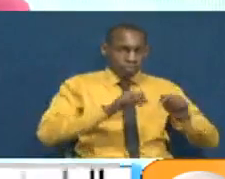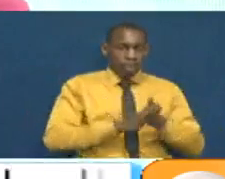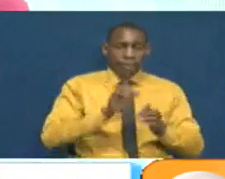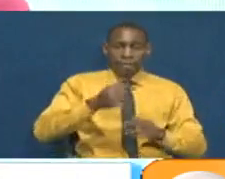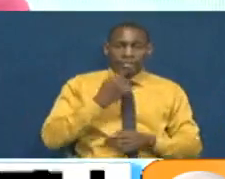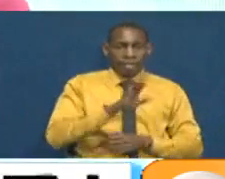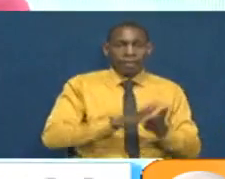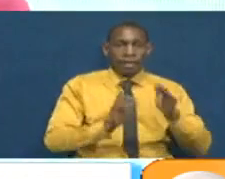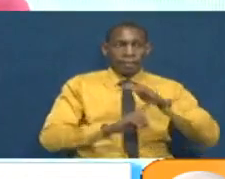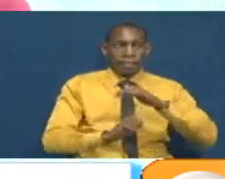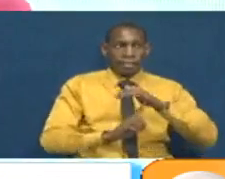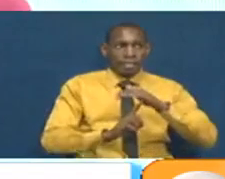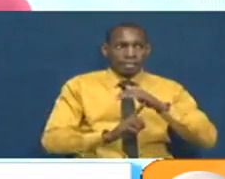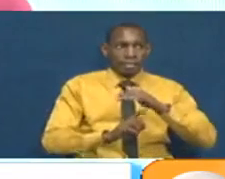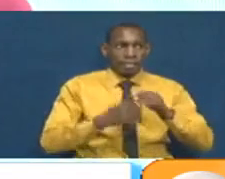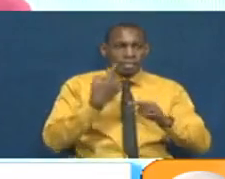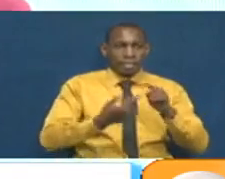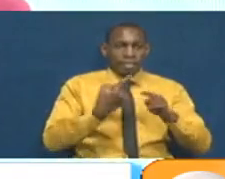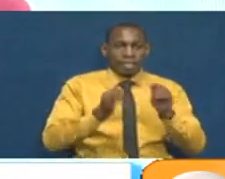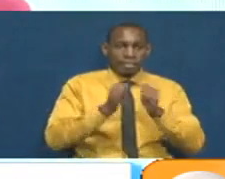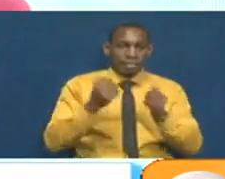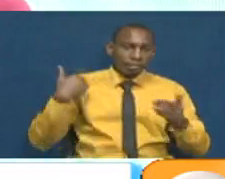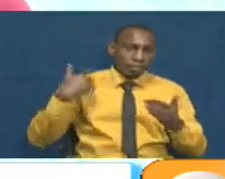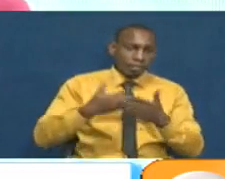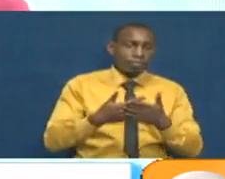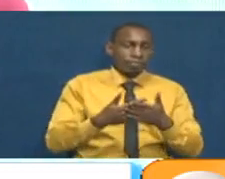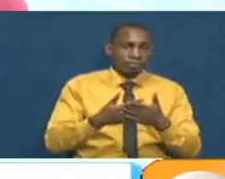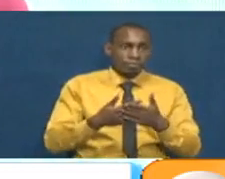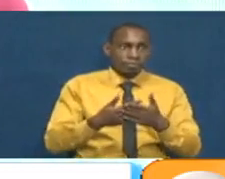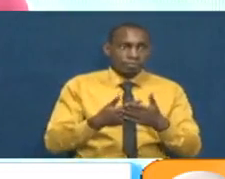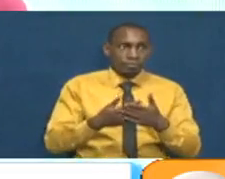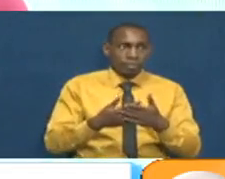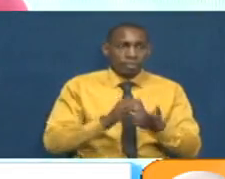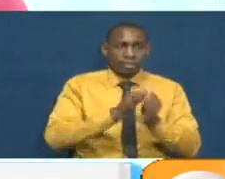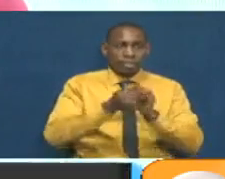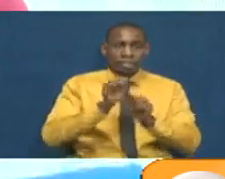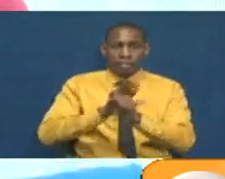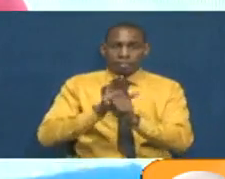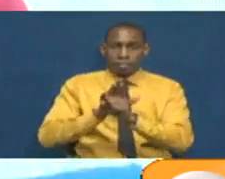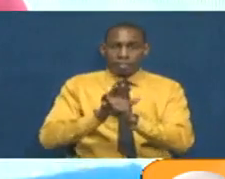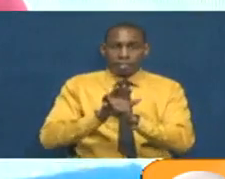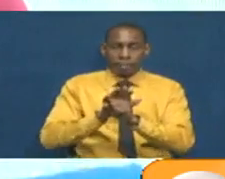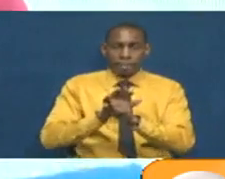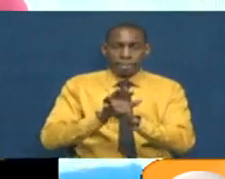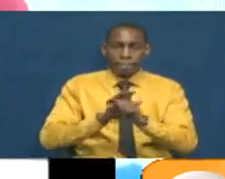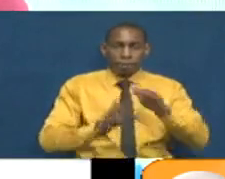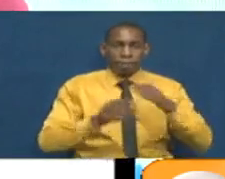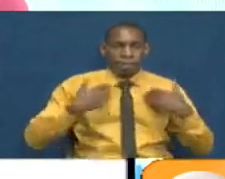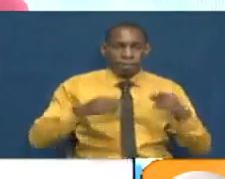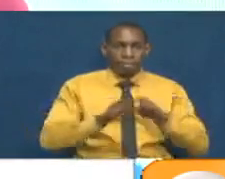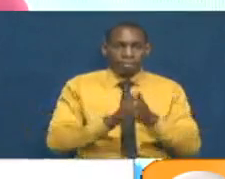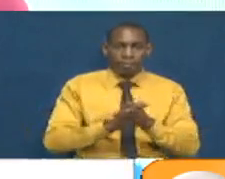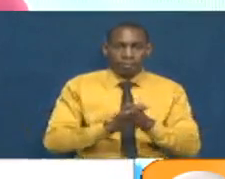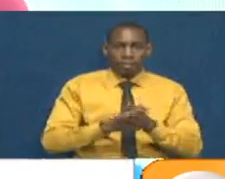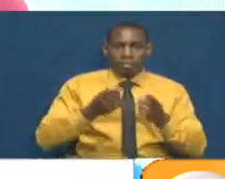tell you, the ministry has undergone through perhaps 10 years of leapfrogging in the past 2 years. A lot of changes have happened in the Ministry of Health, enshrined